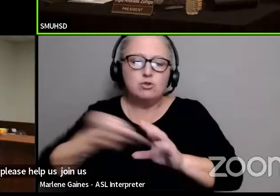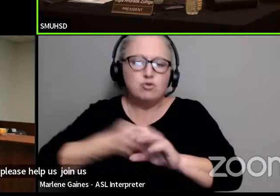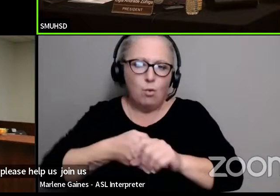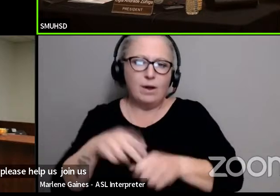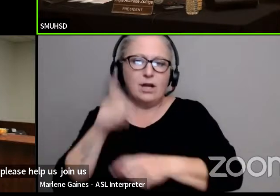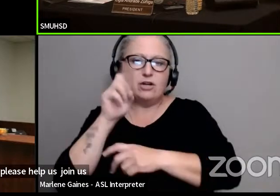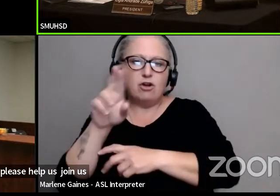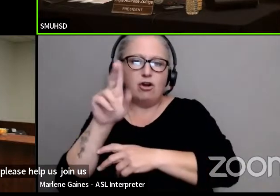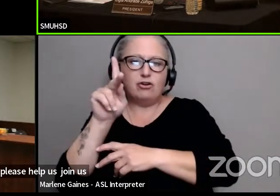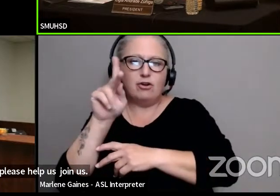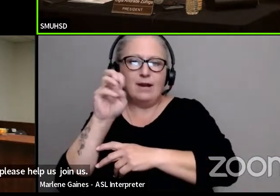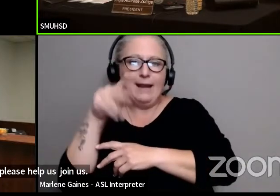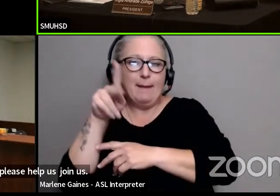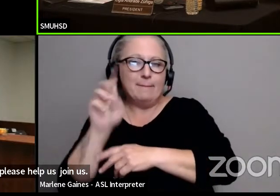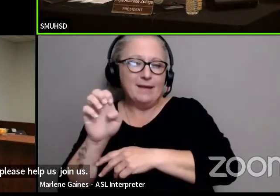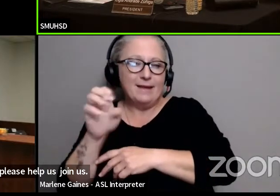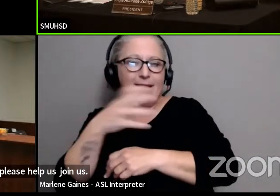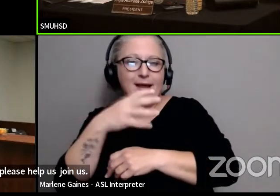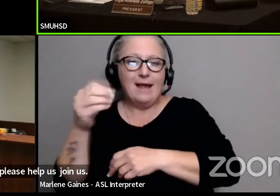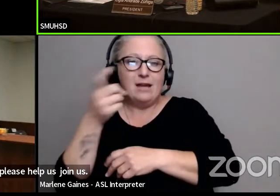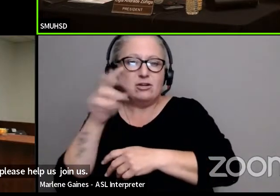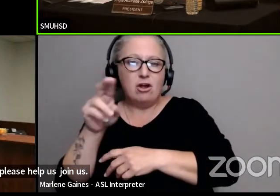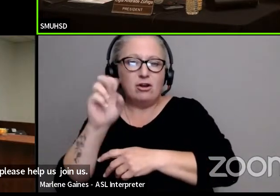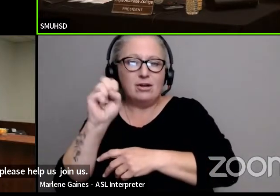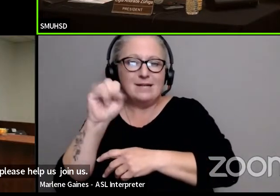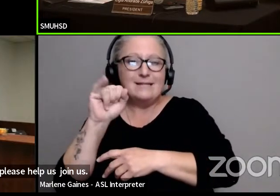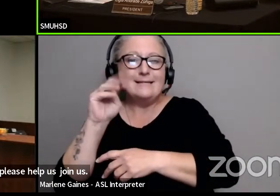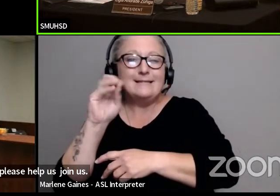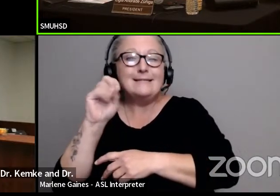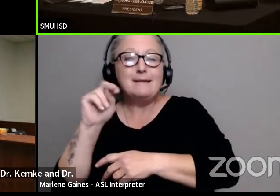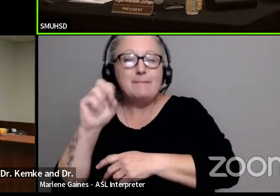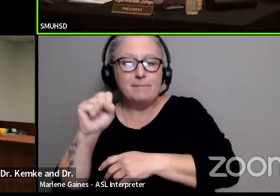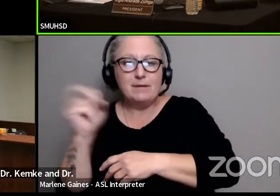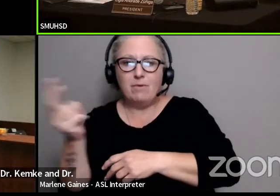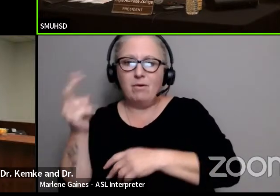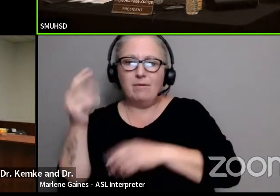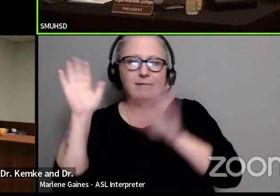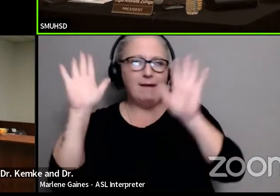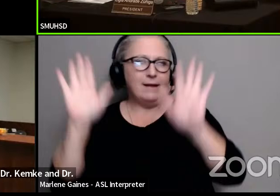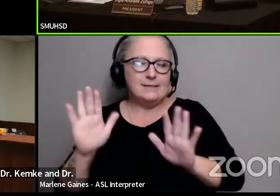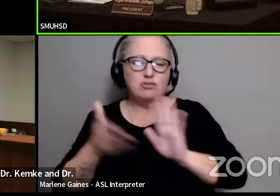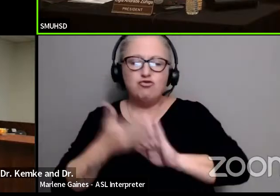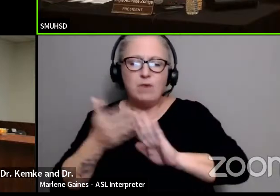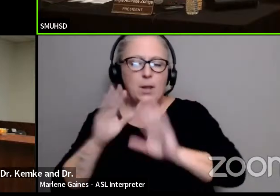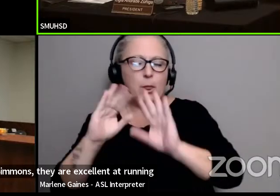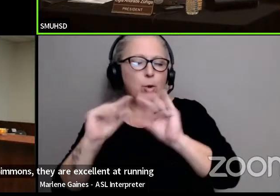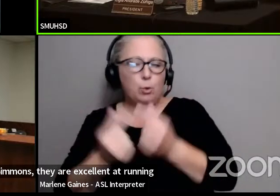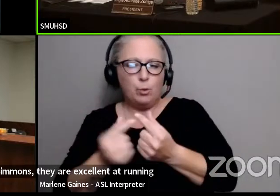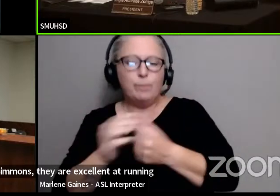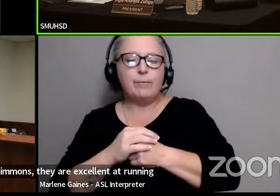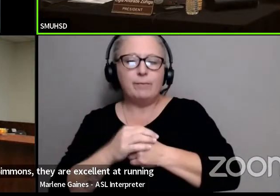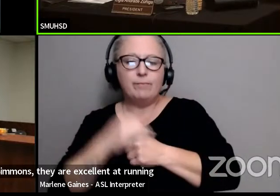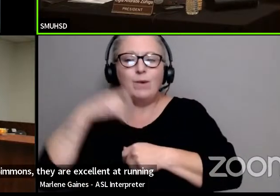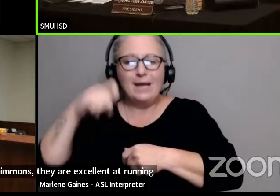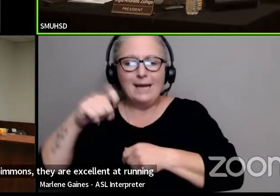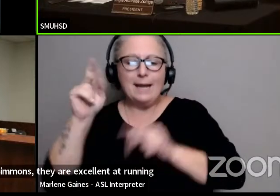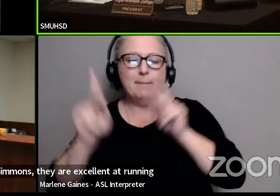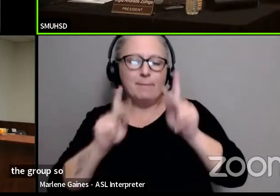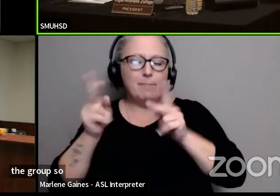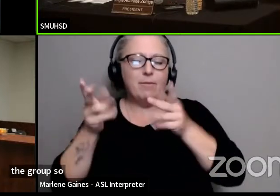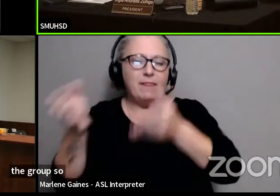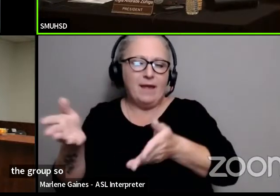Dr. Kemke and Dr. Simmons, they are excellent at running the group. So we need folks